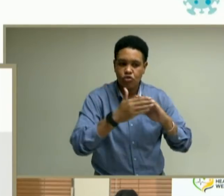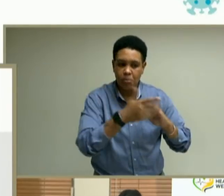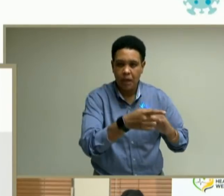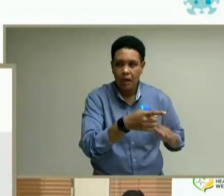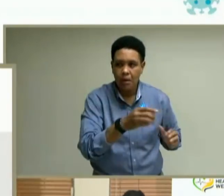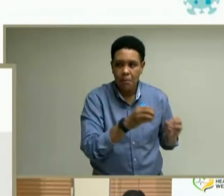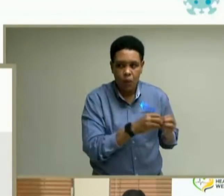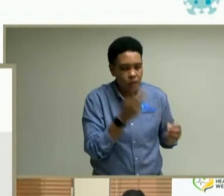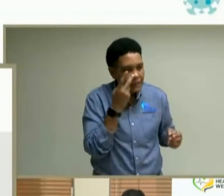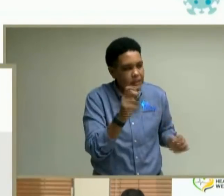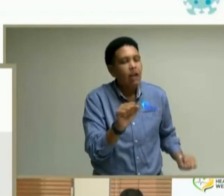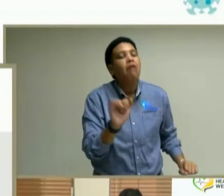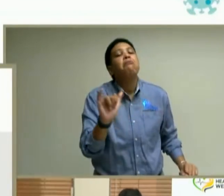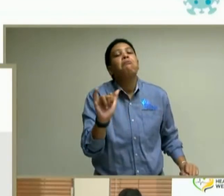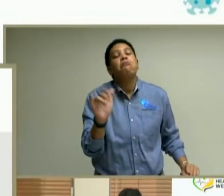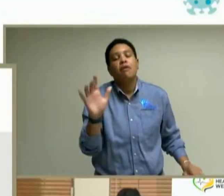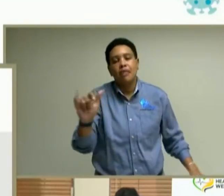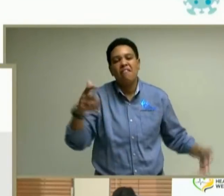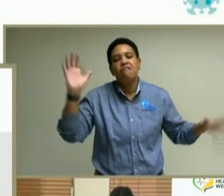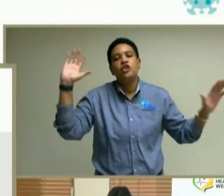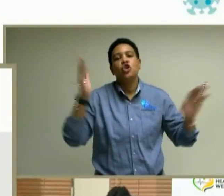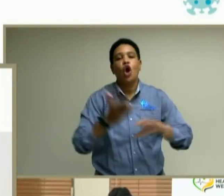the update for